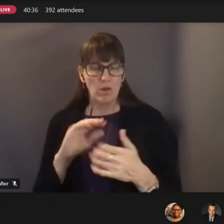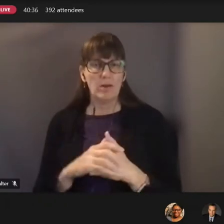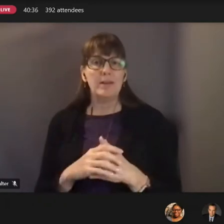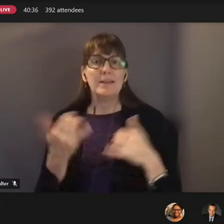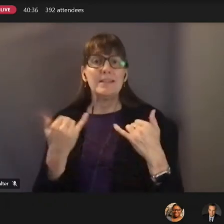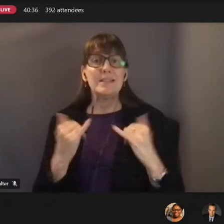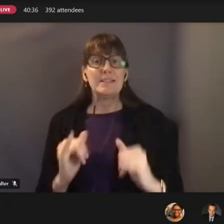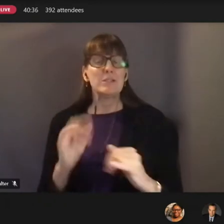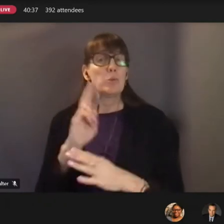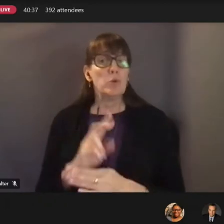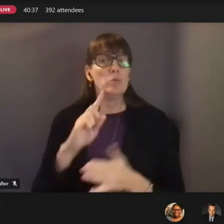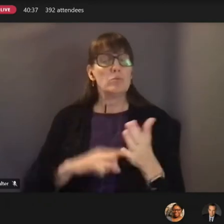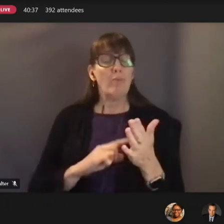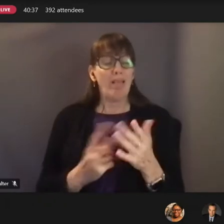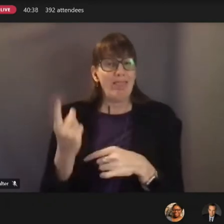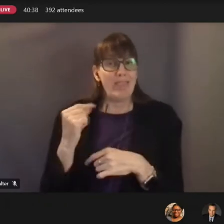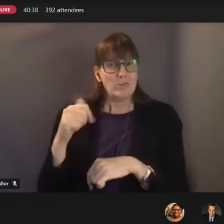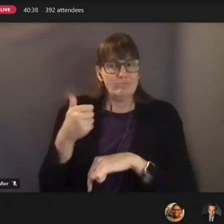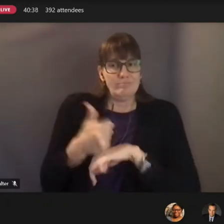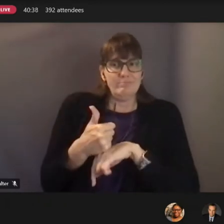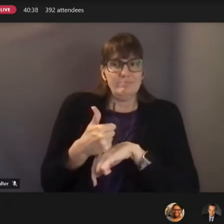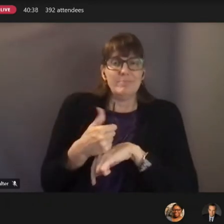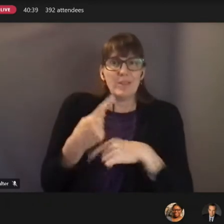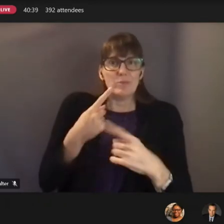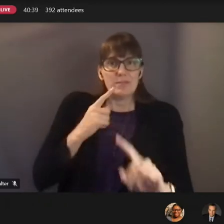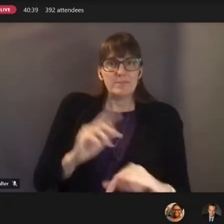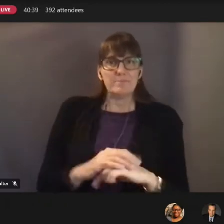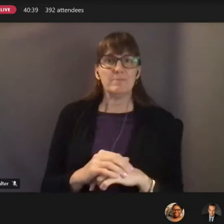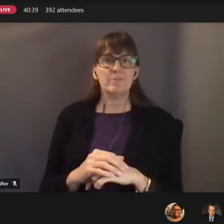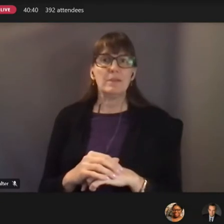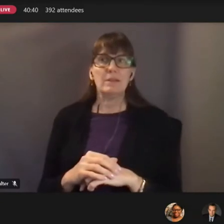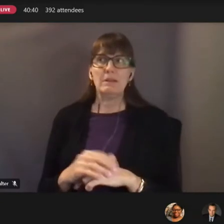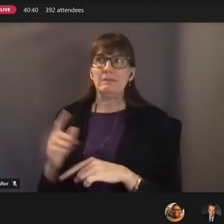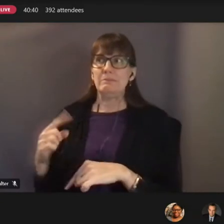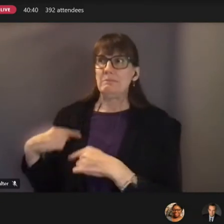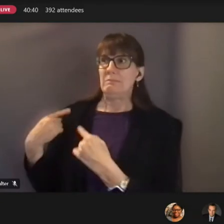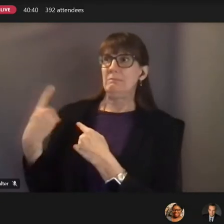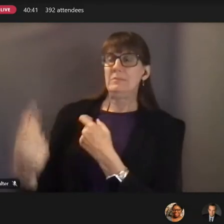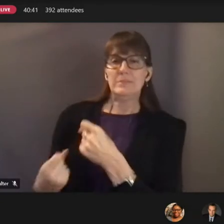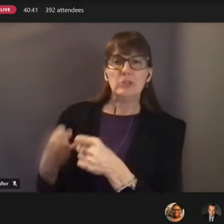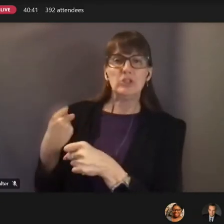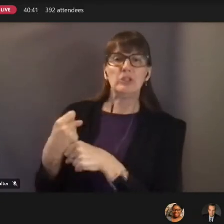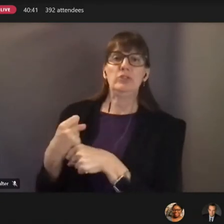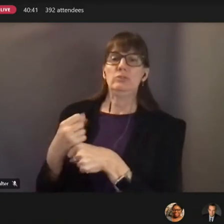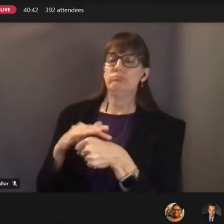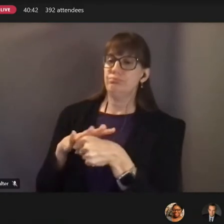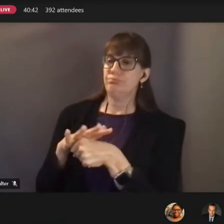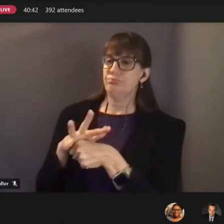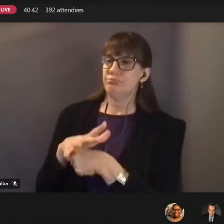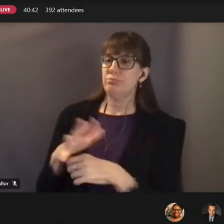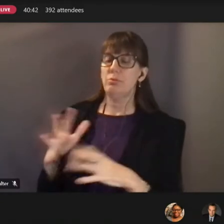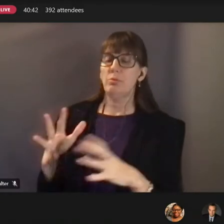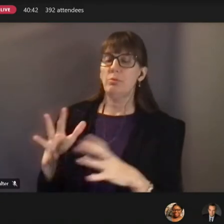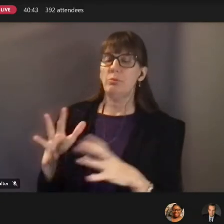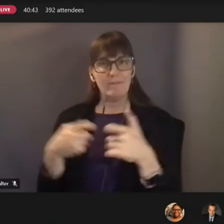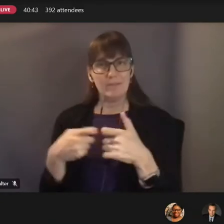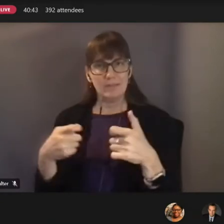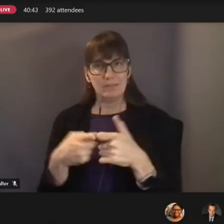last year. The last year has been filled with rich digital learning opportunities.